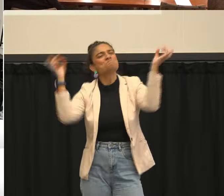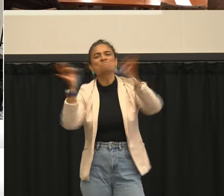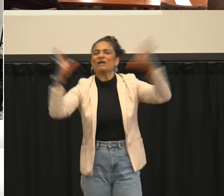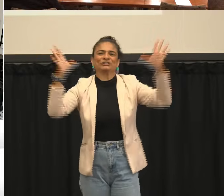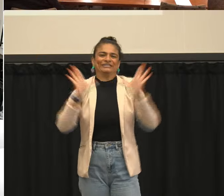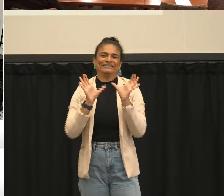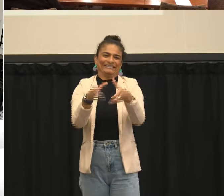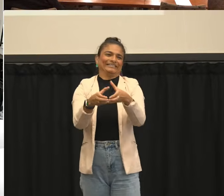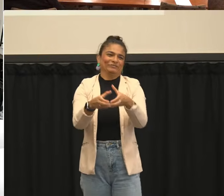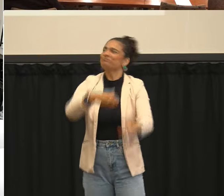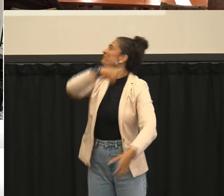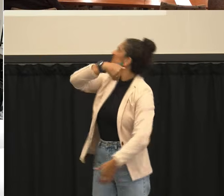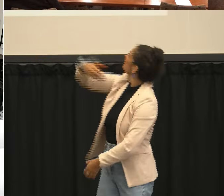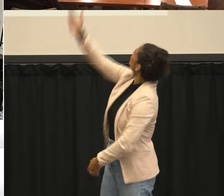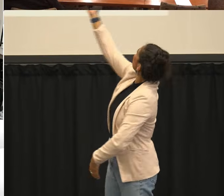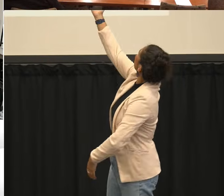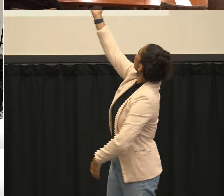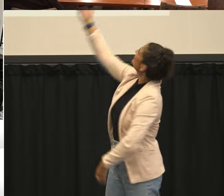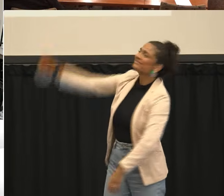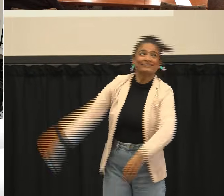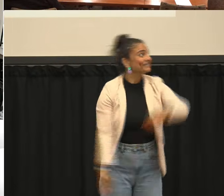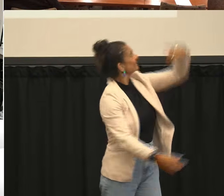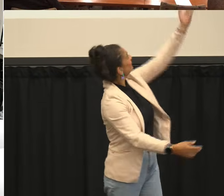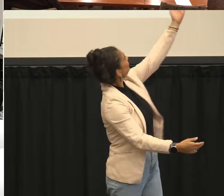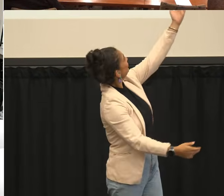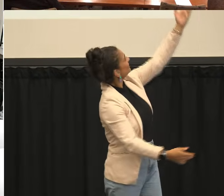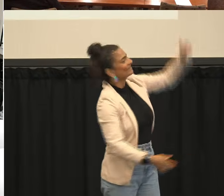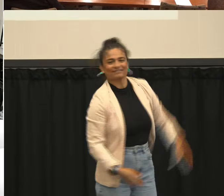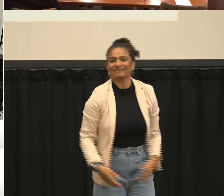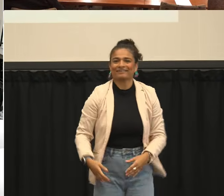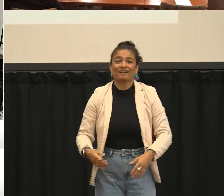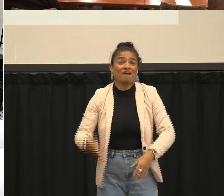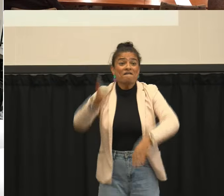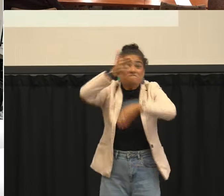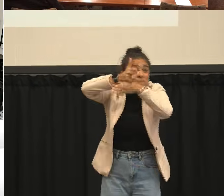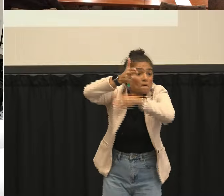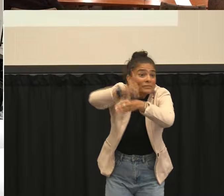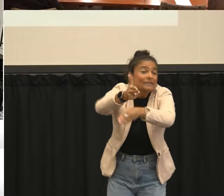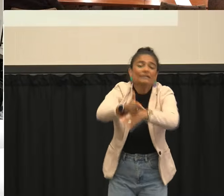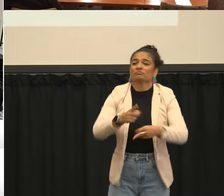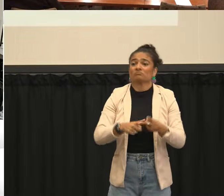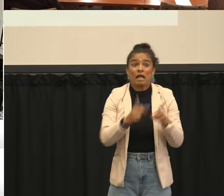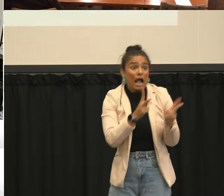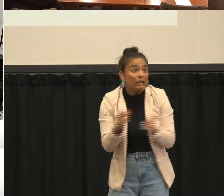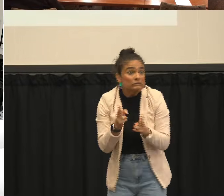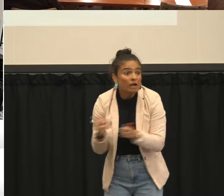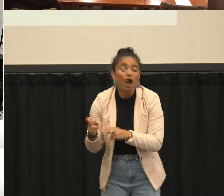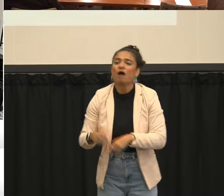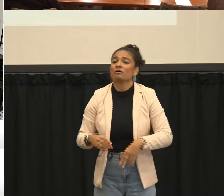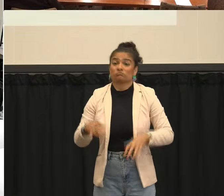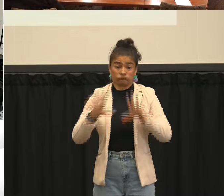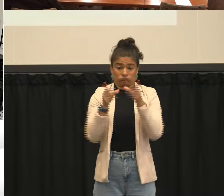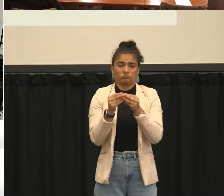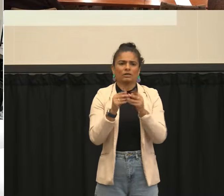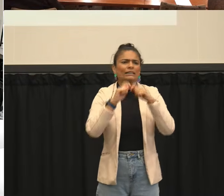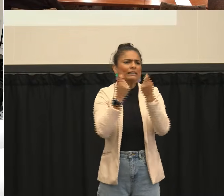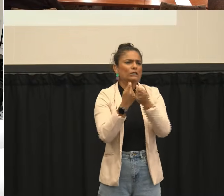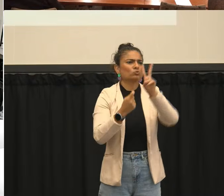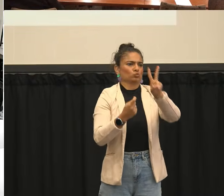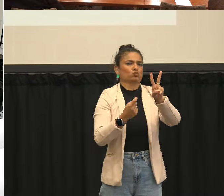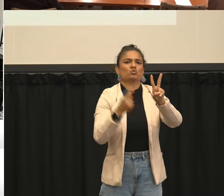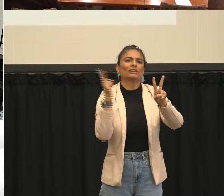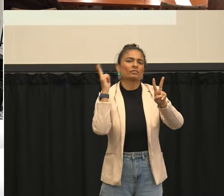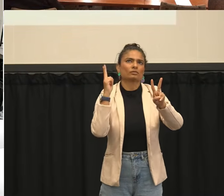Then this is my magical team. This is the team. We do filming,